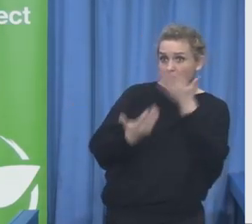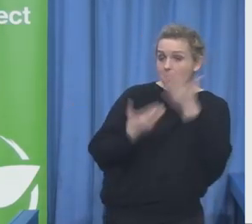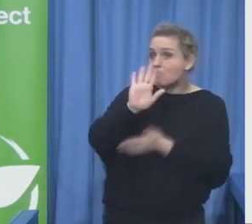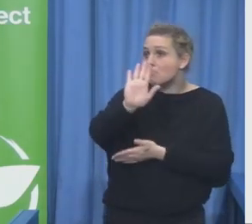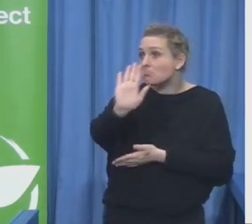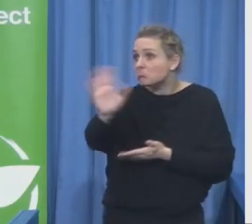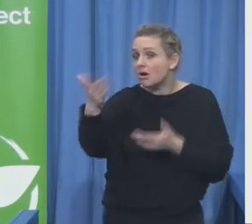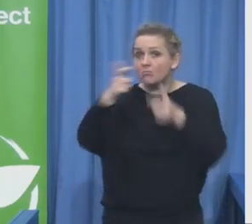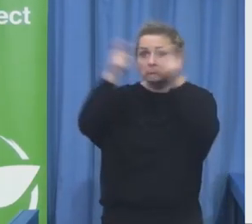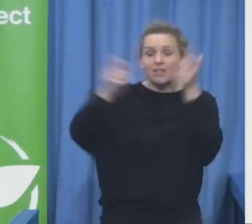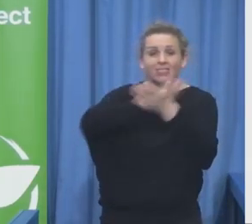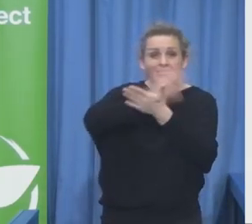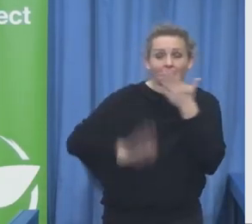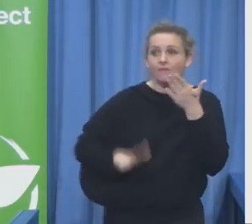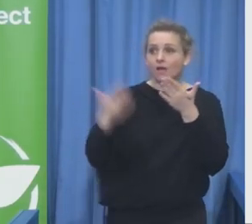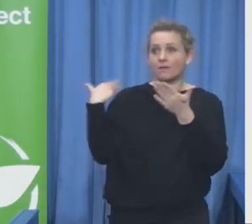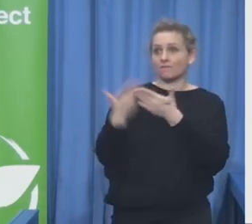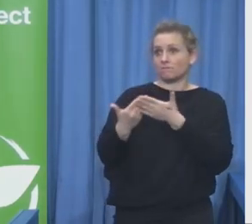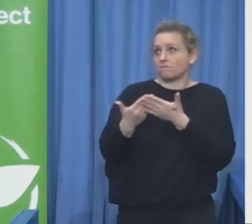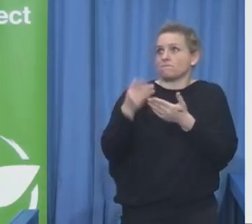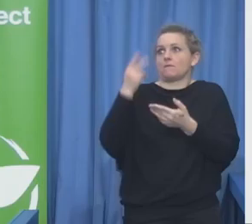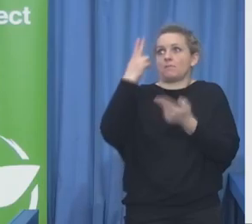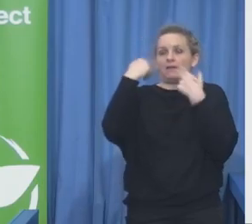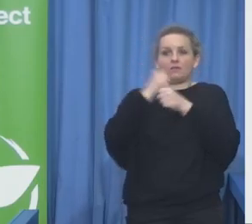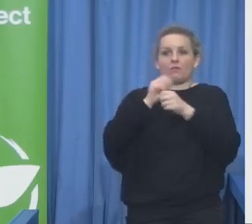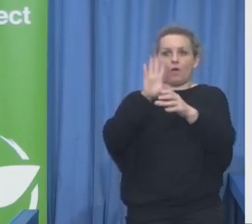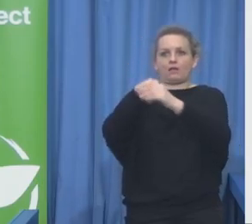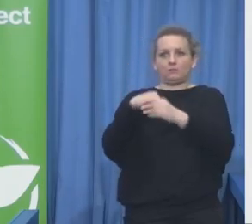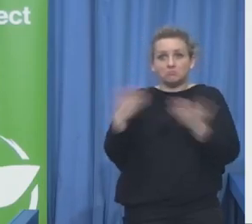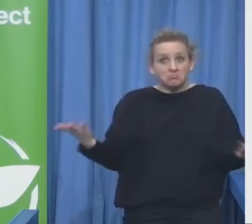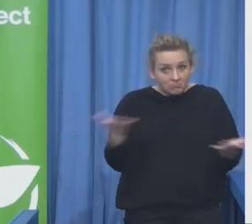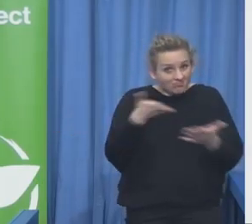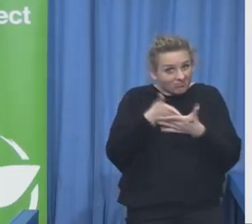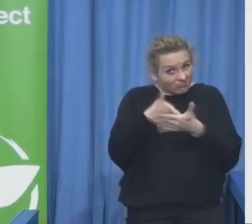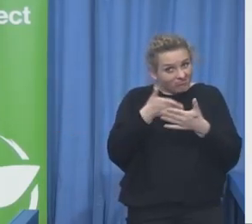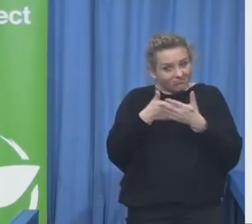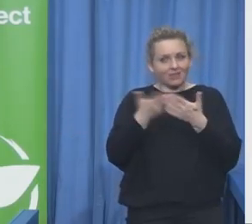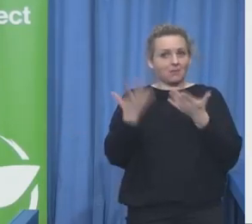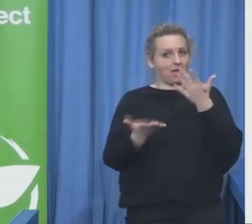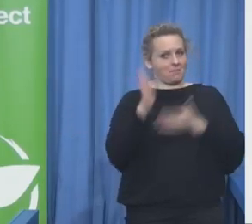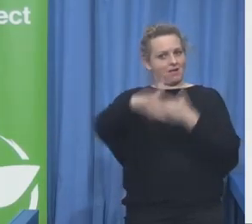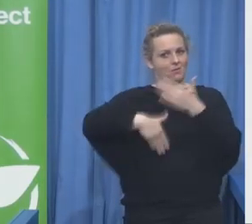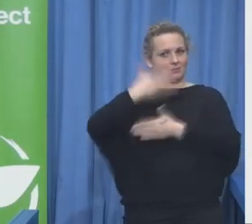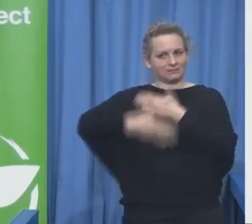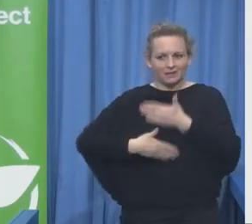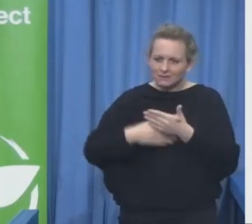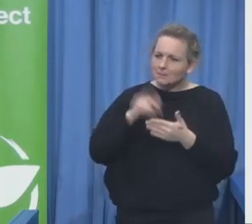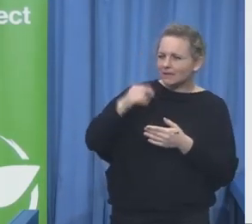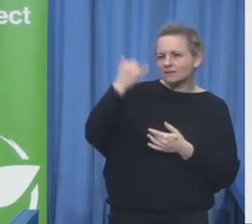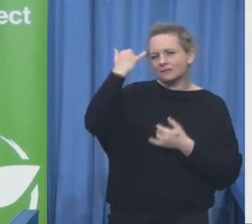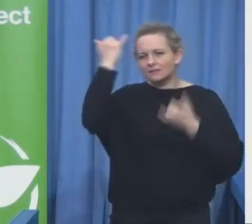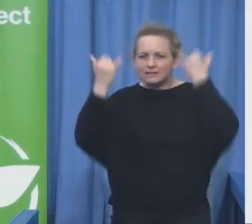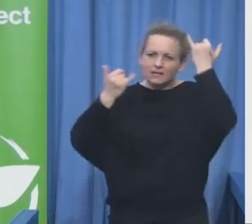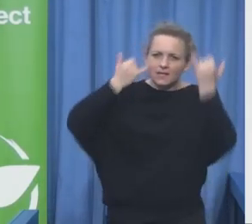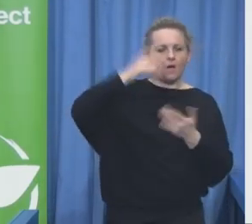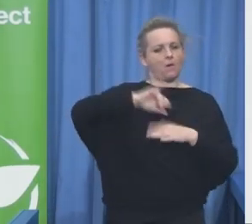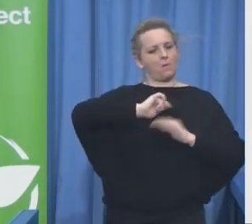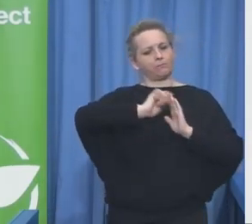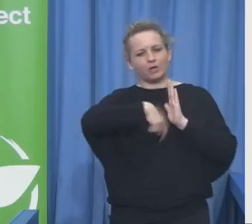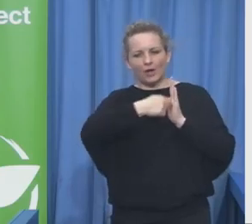like these, and I'm happy to talk with you one-on-one after the session. But I hope what you understand is at the end of the day, this is